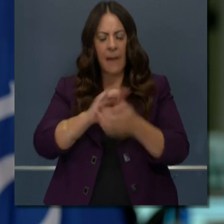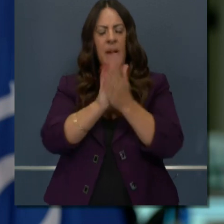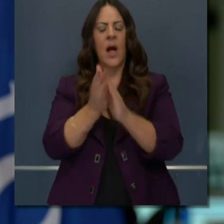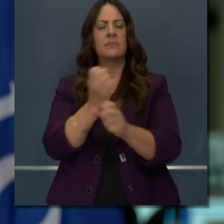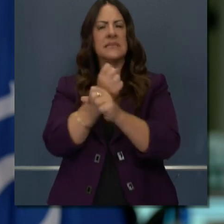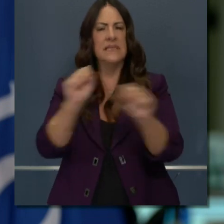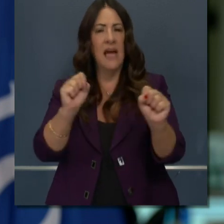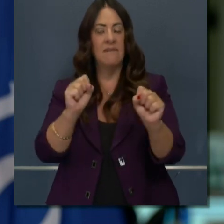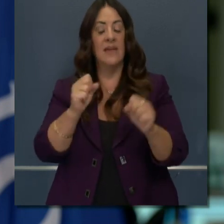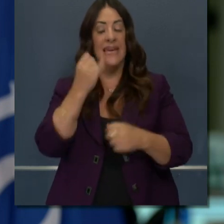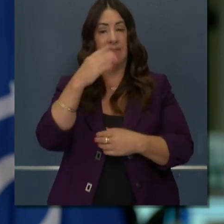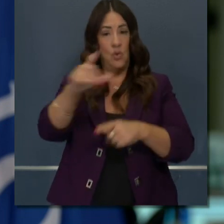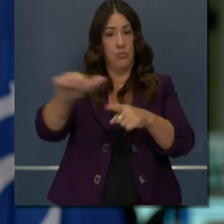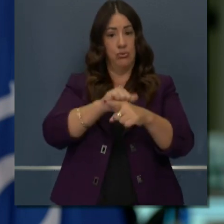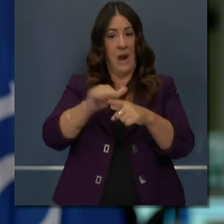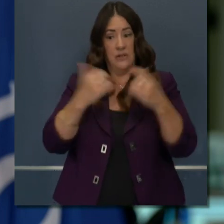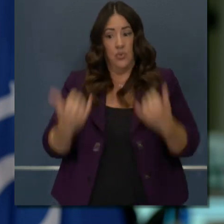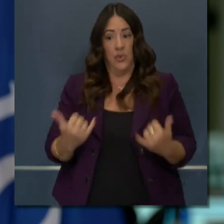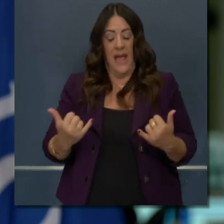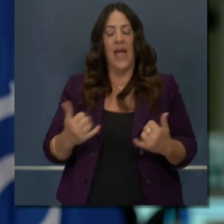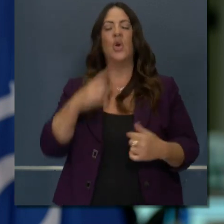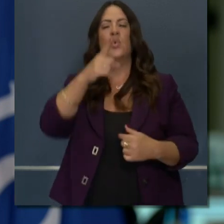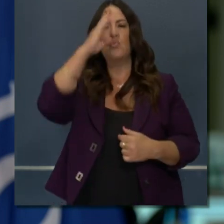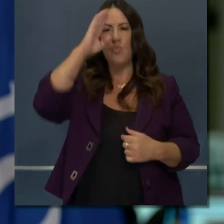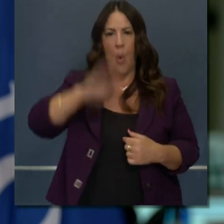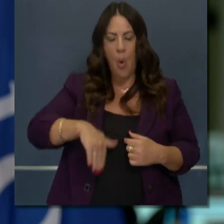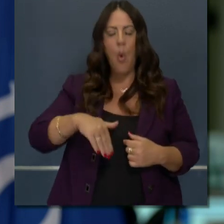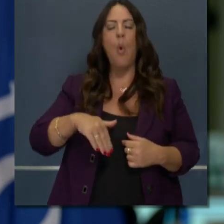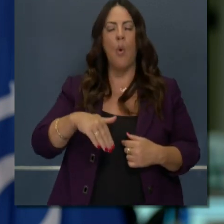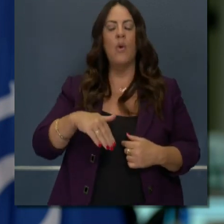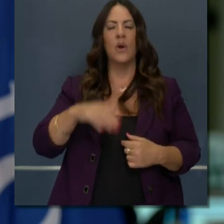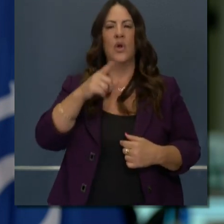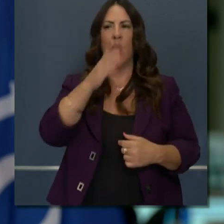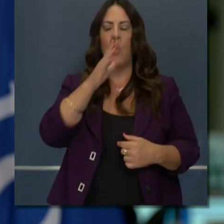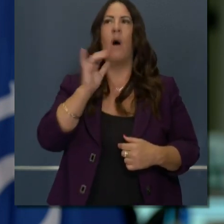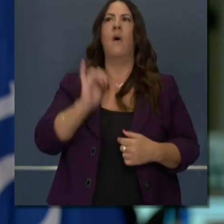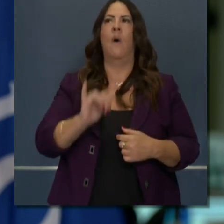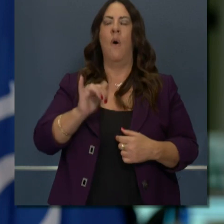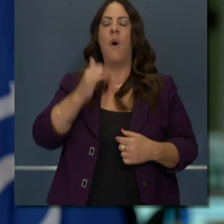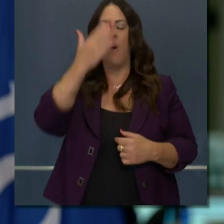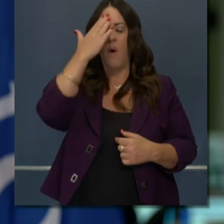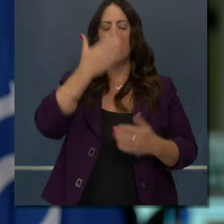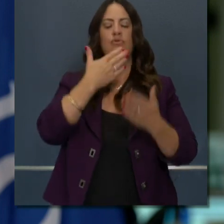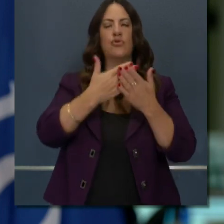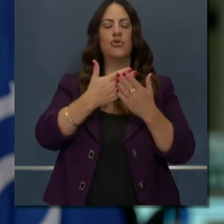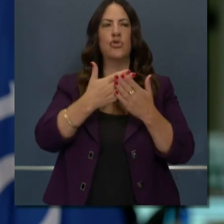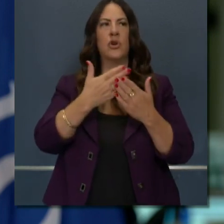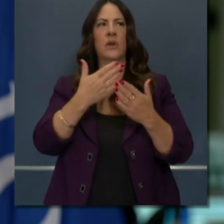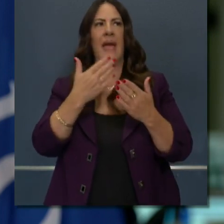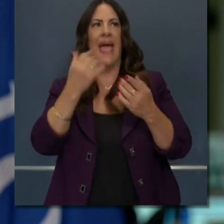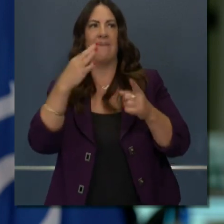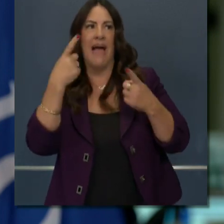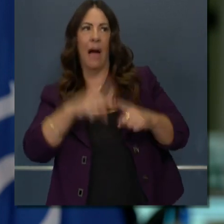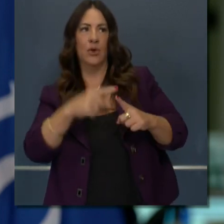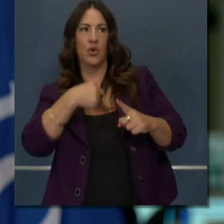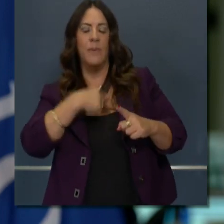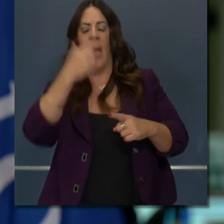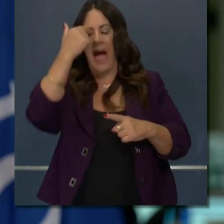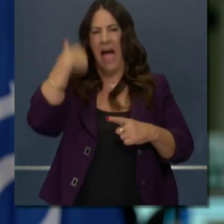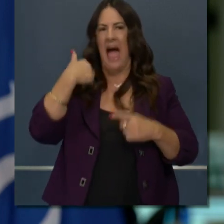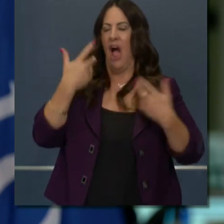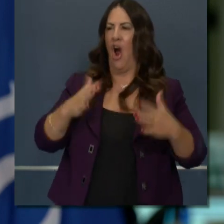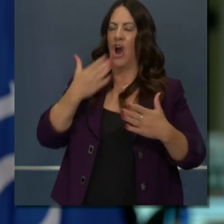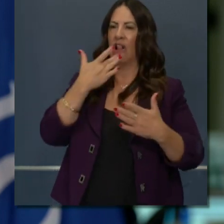by practicing today, you are going to make a difference in having a more positive outcome if and when an earthquake